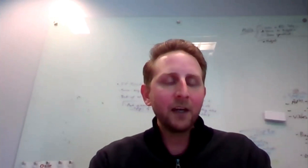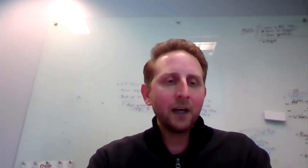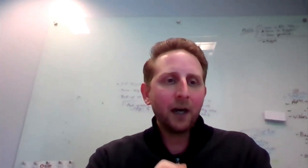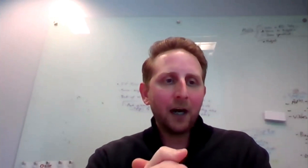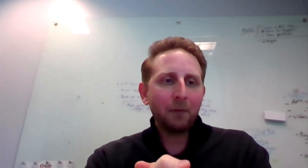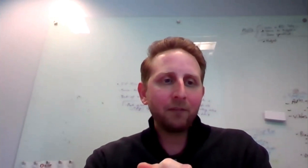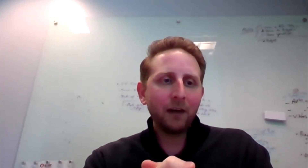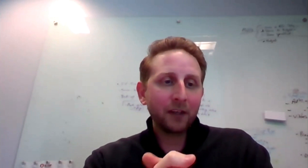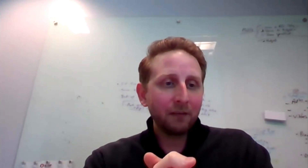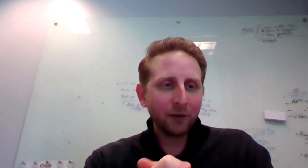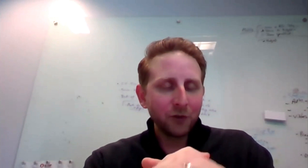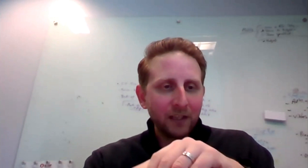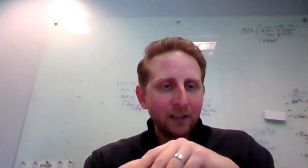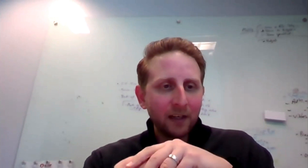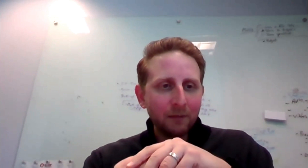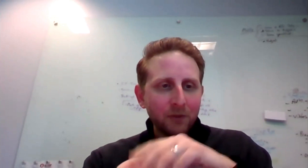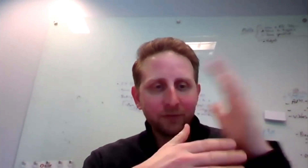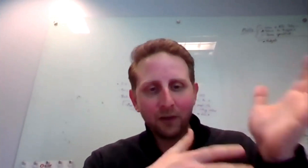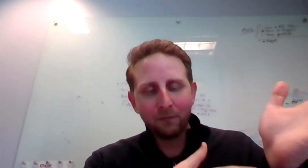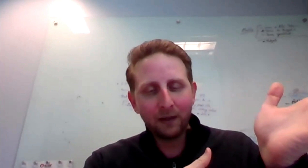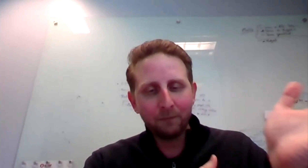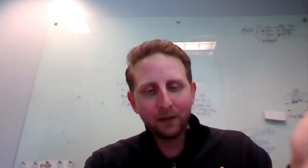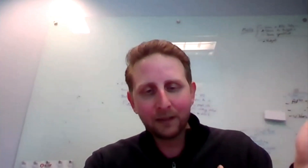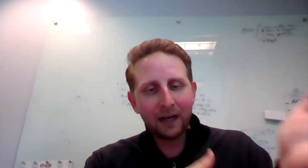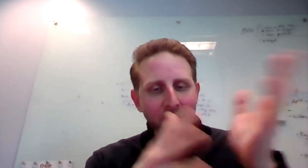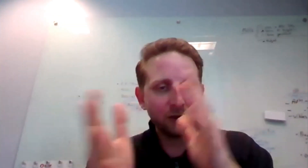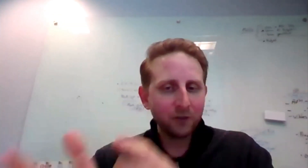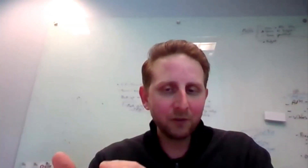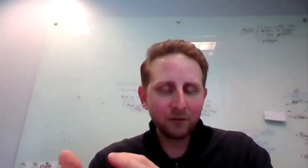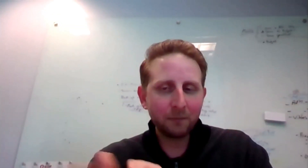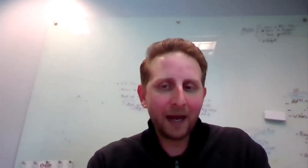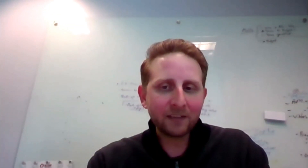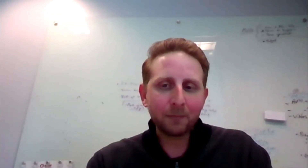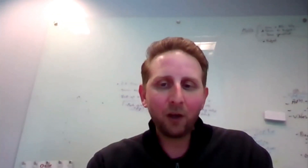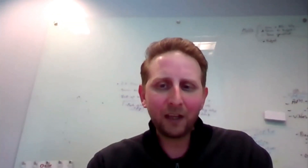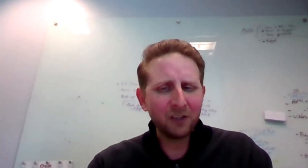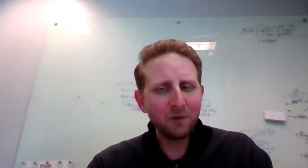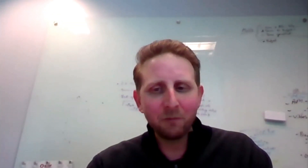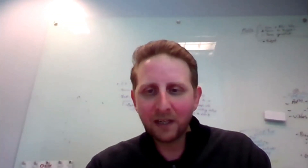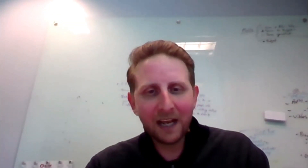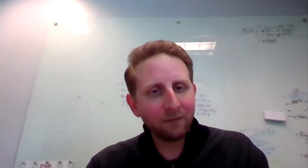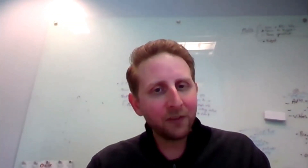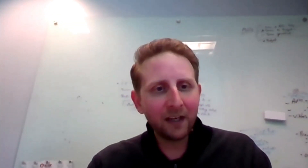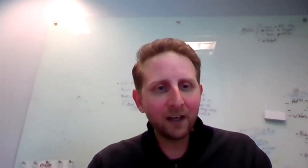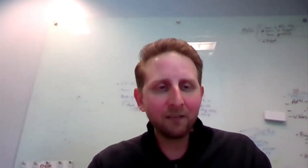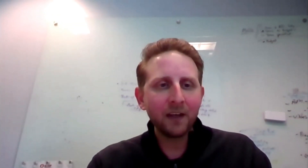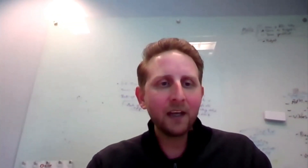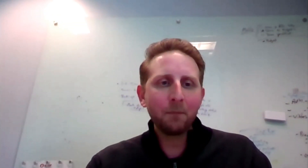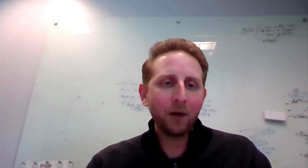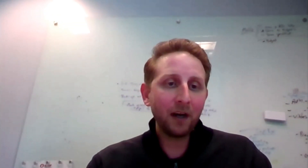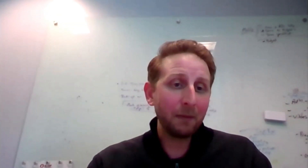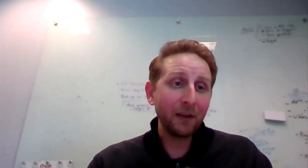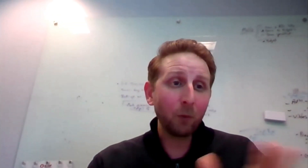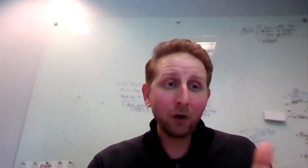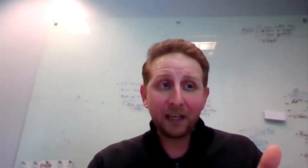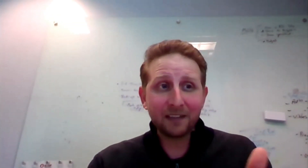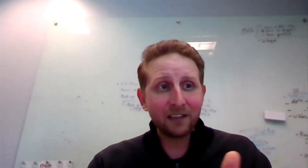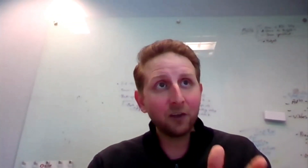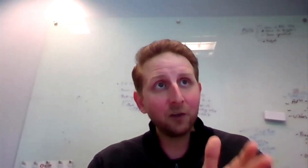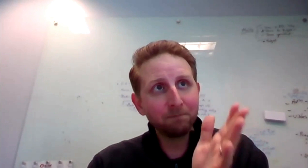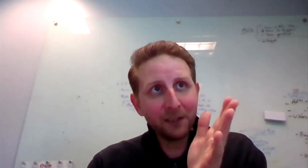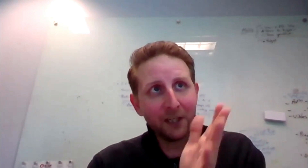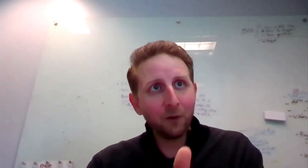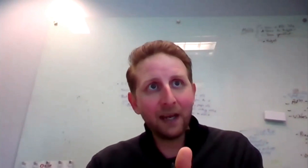elements there of a conversion from a concert to basketball, like you would never think of. But I mean, they're